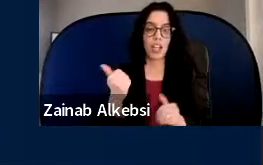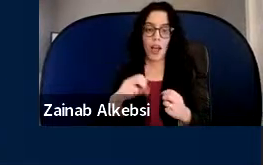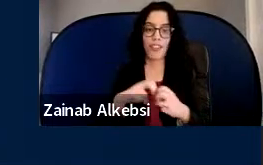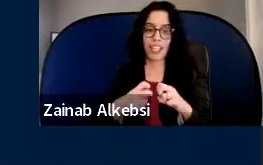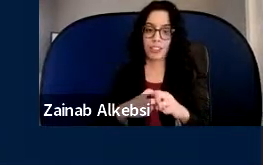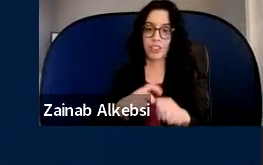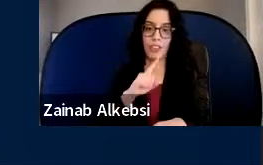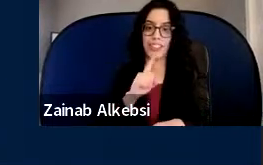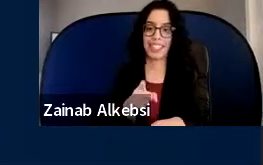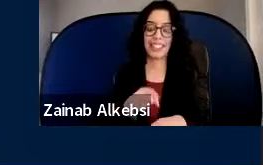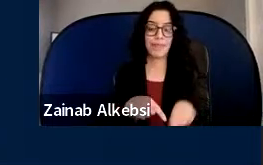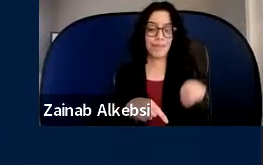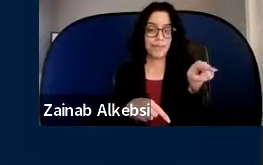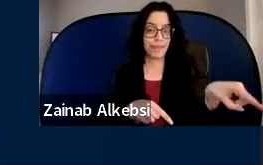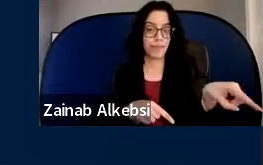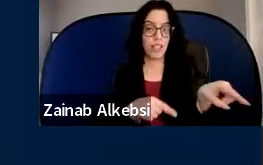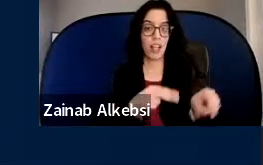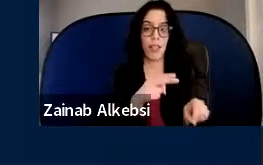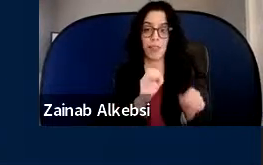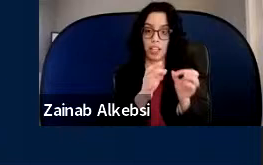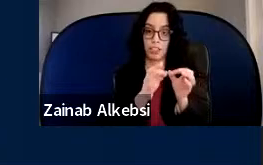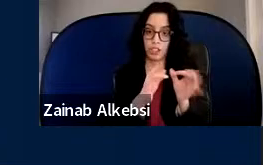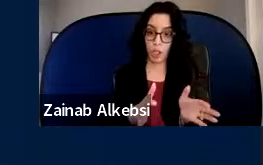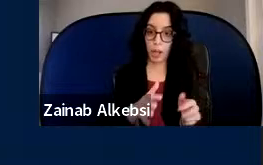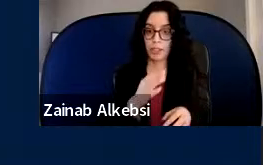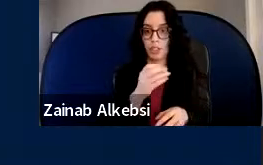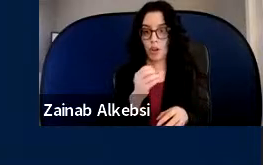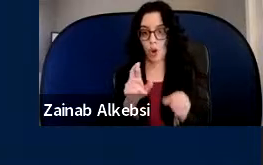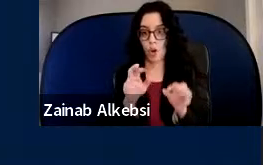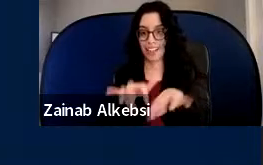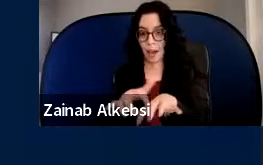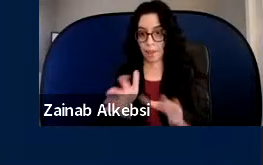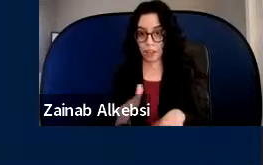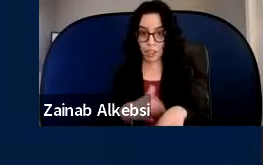to concentrate on the telehealth appointment proper.